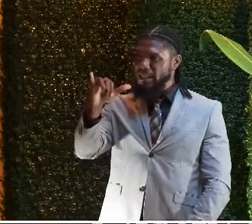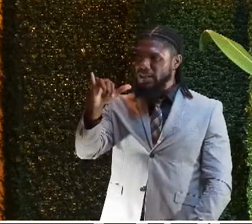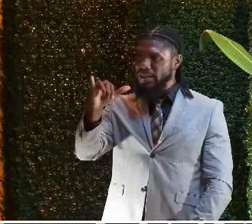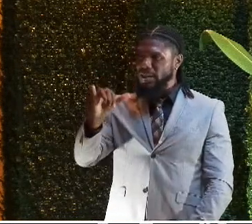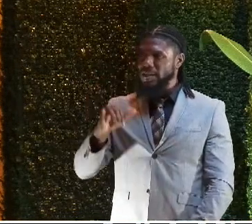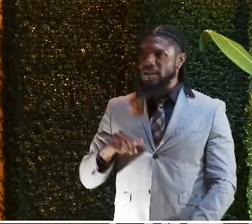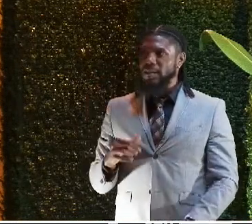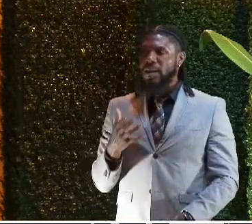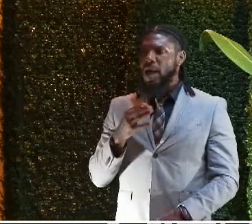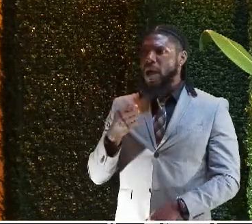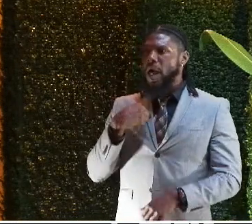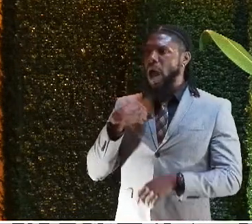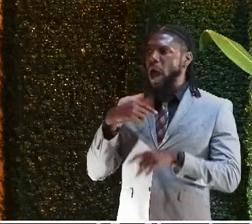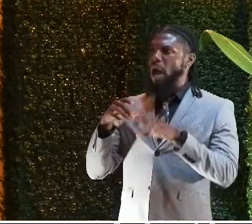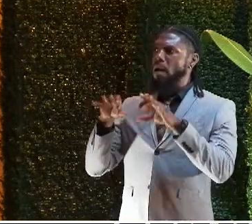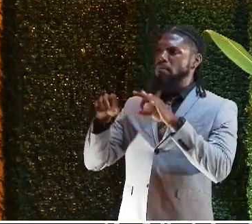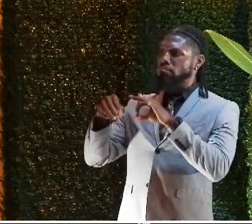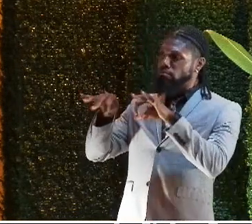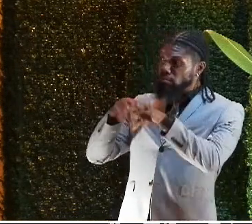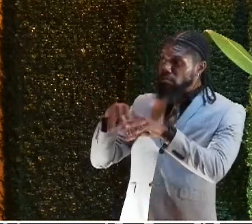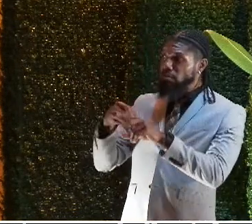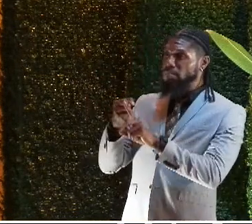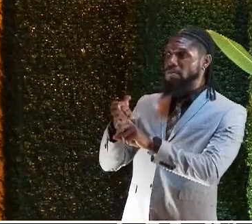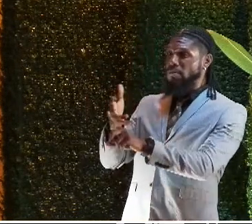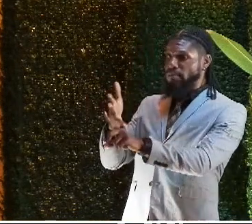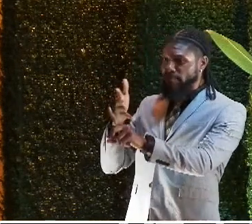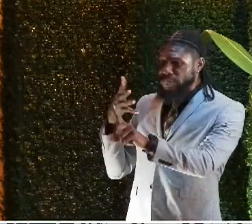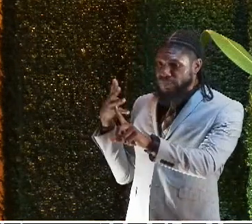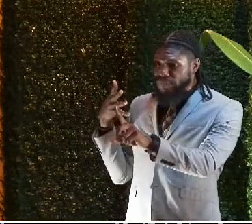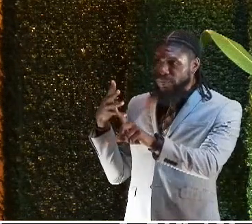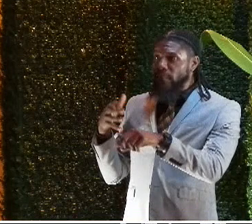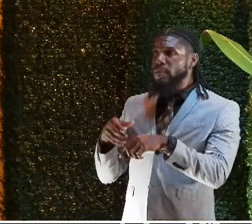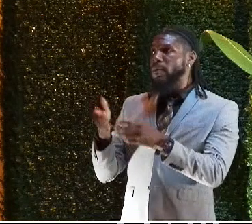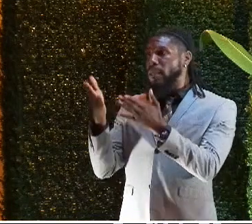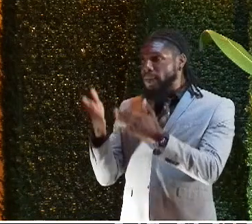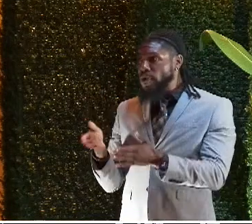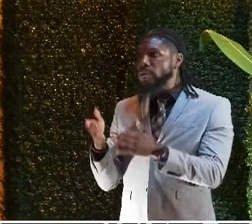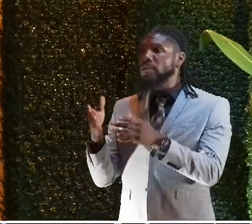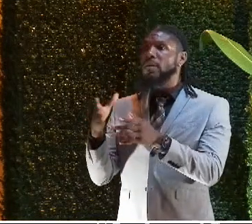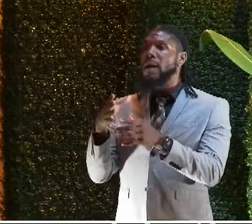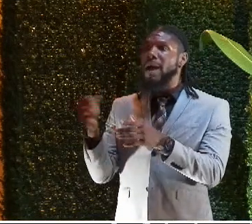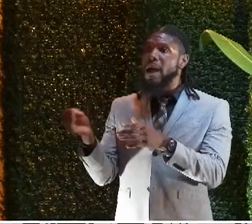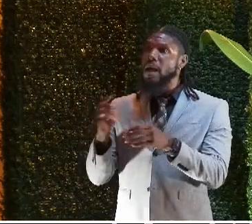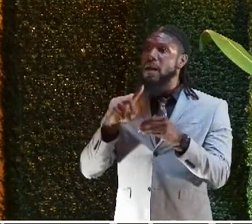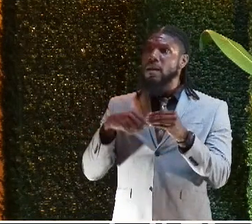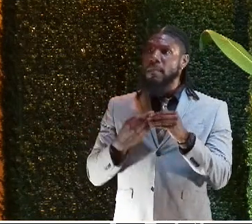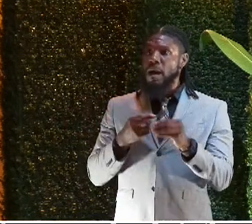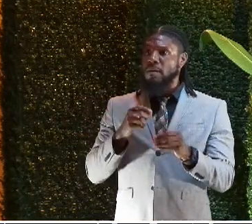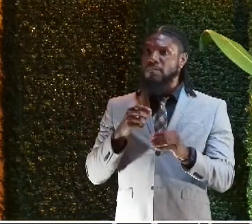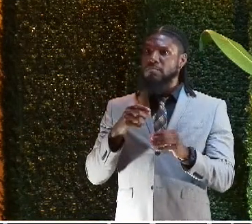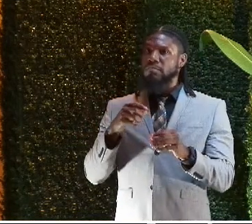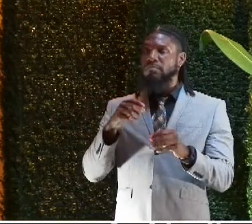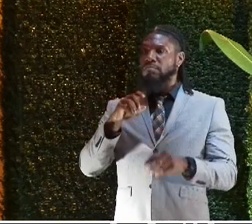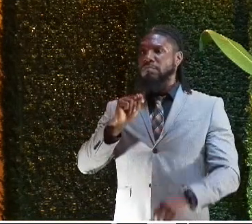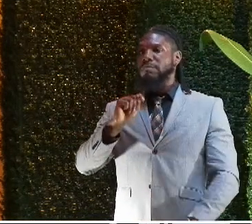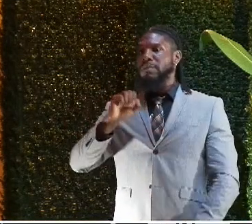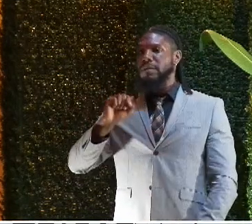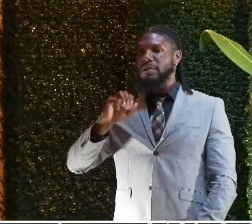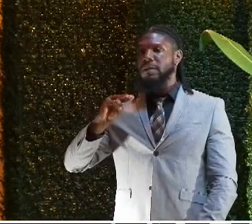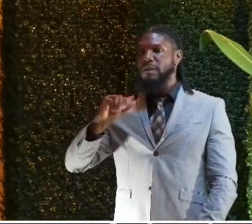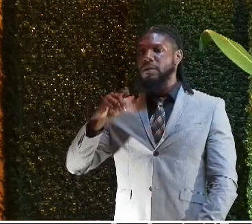And I had to explain to them and a personal call with T.S. Madison. And I talked about how I'm transphobic.